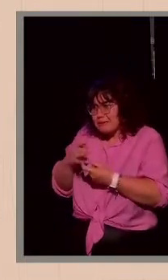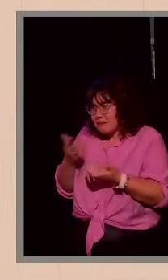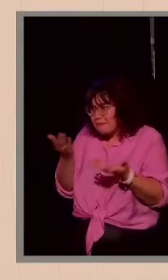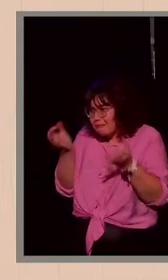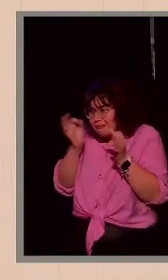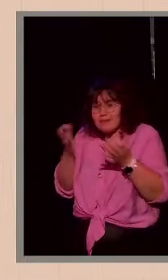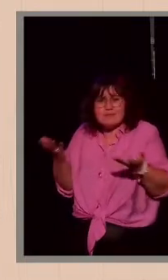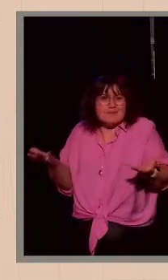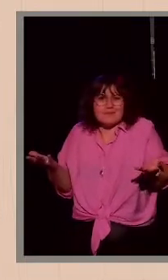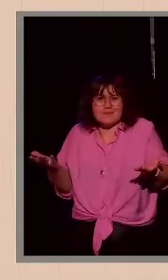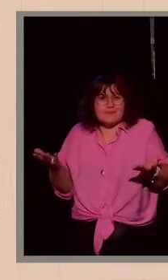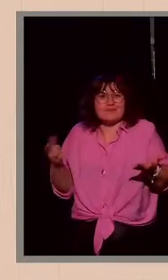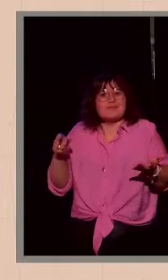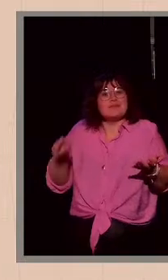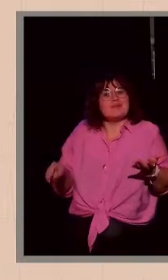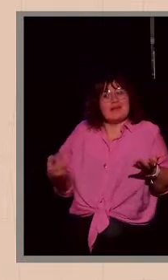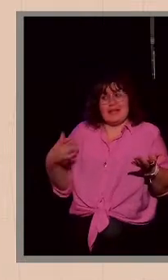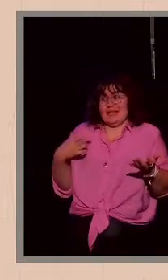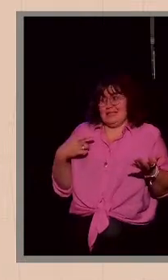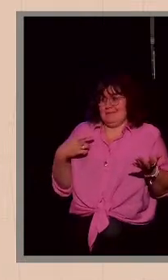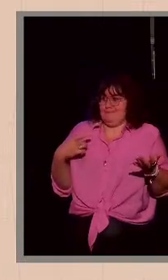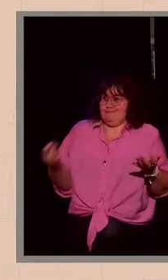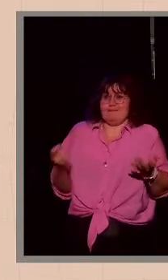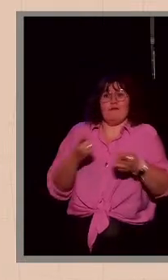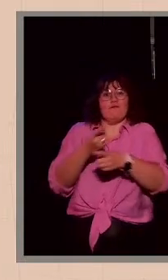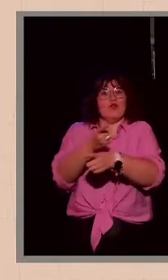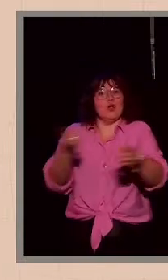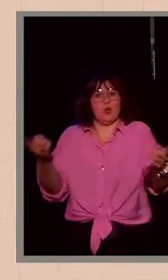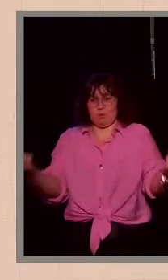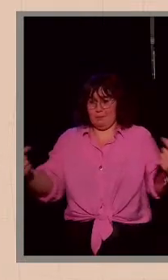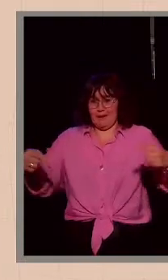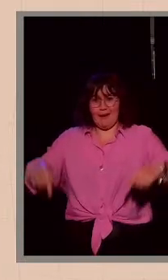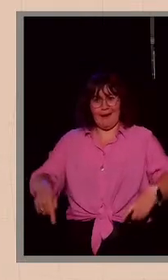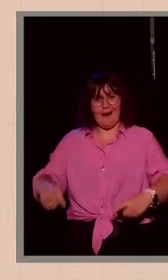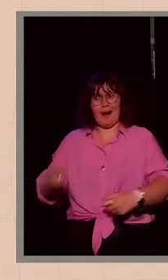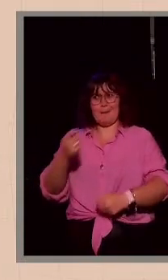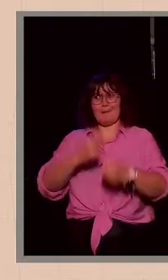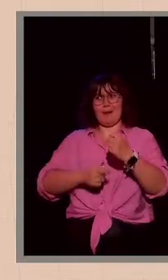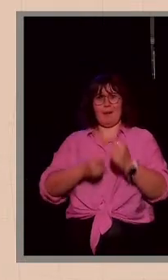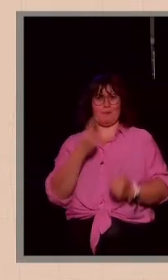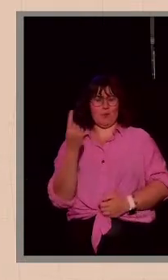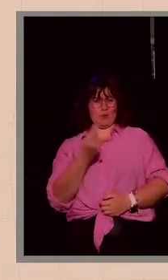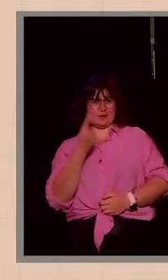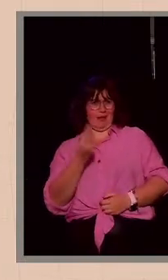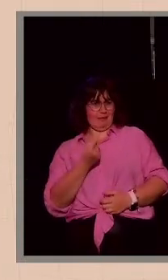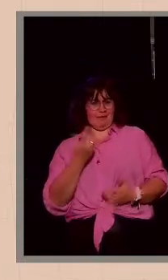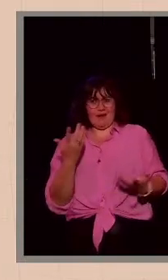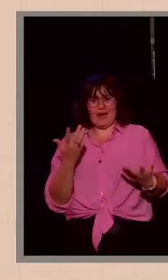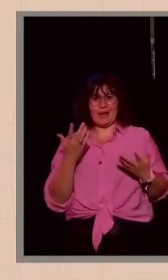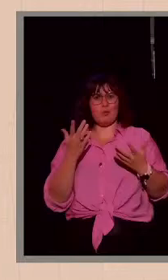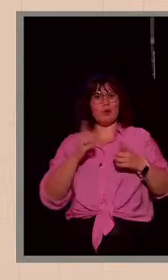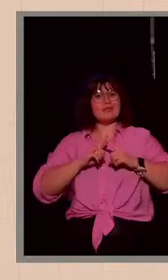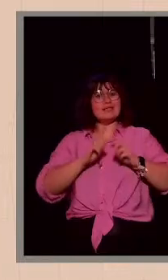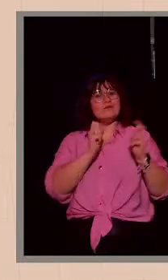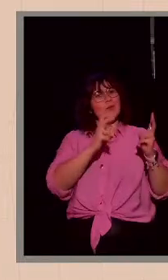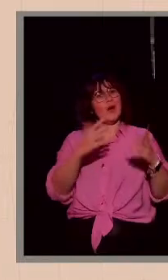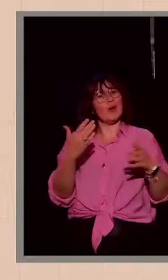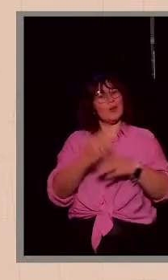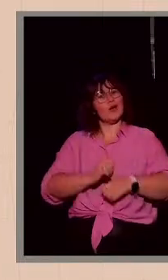The invitation is for you to be here and be yourself in whatever way works for you.